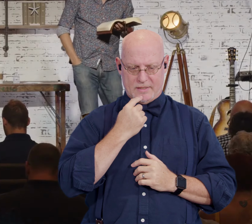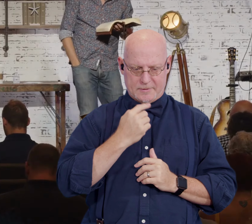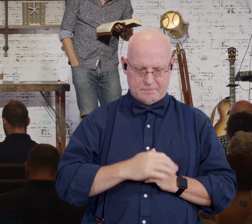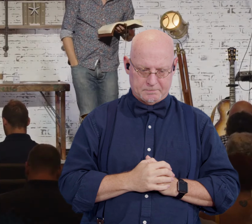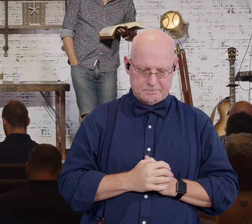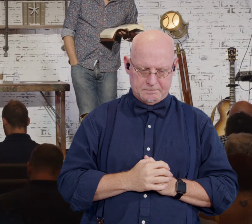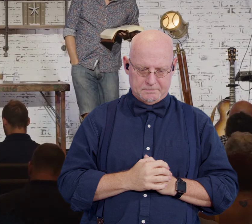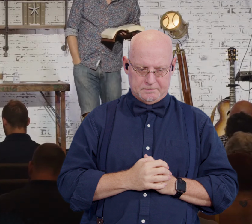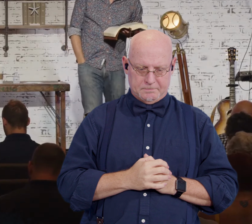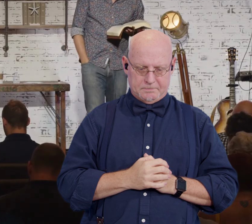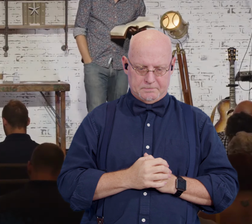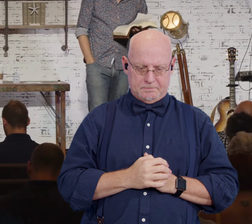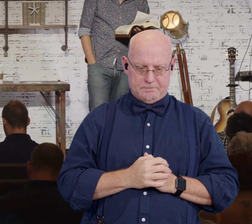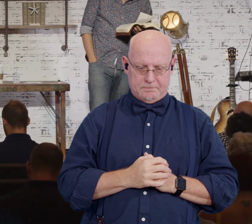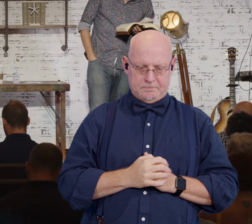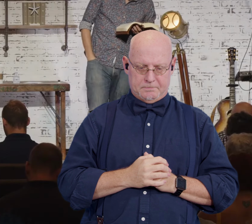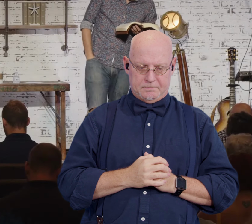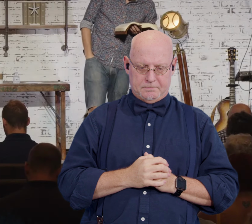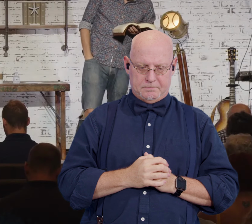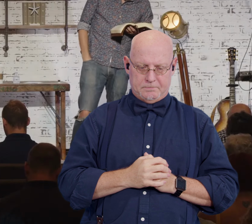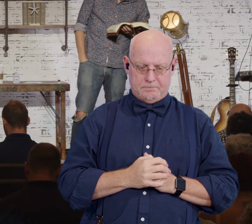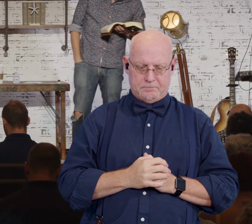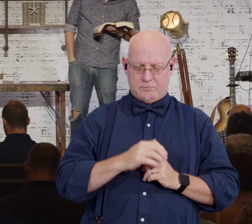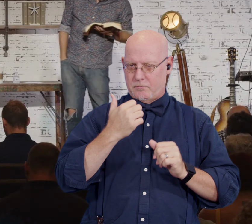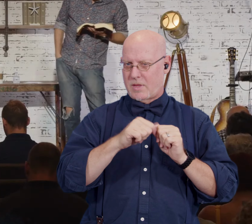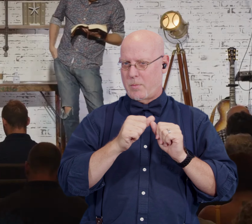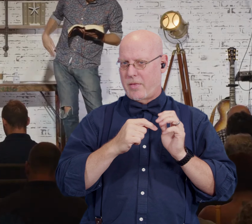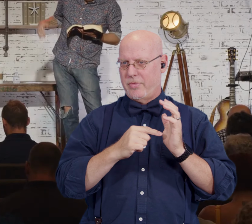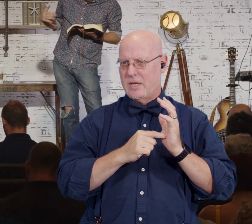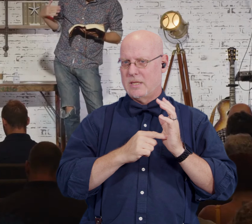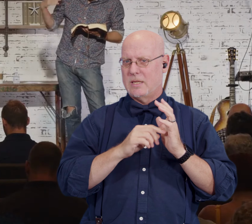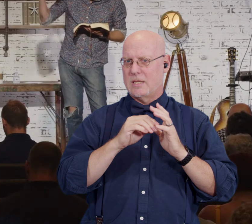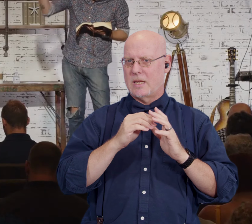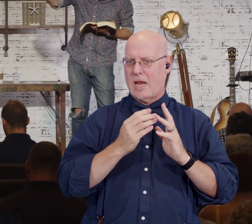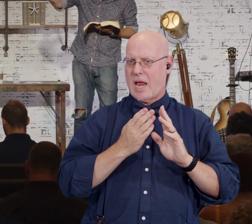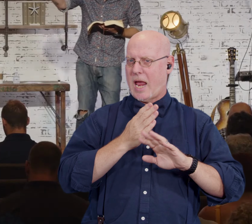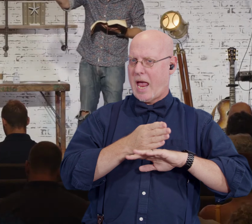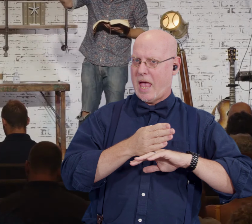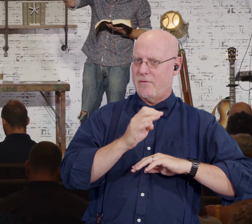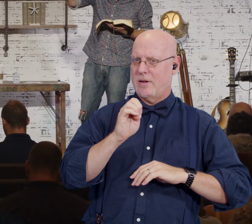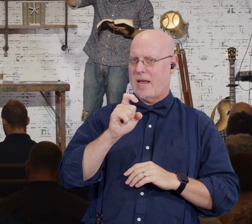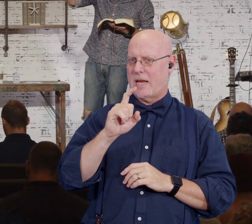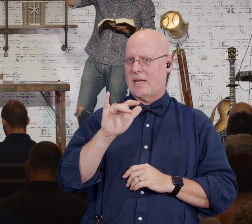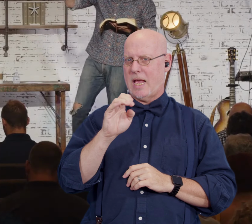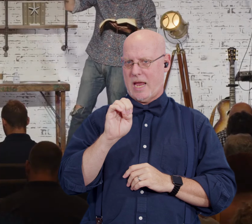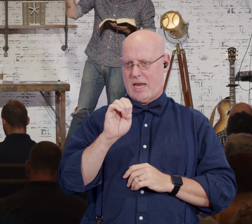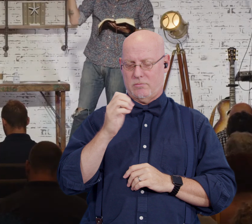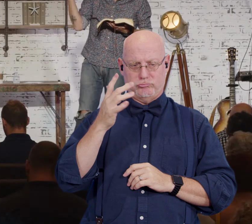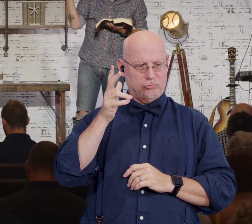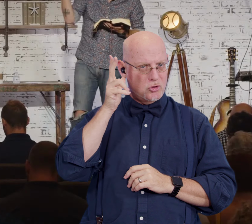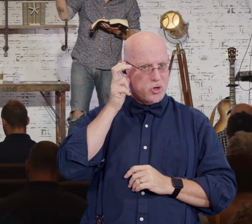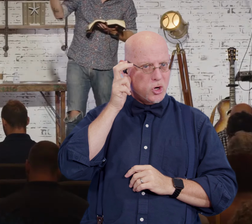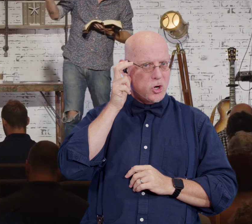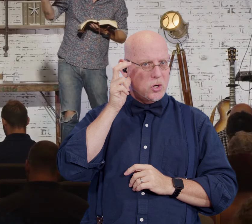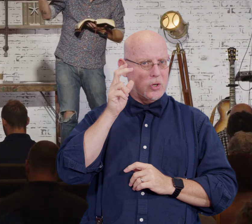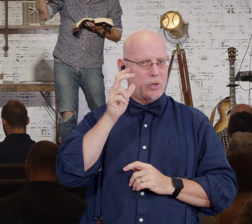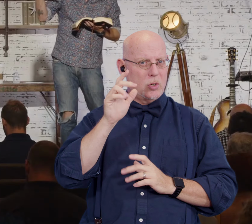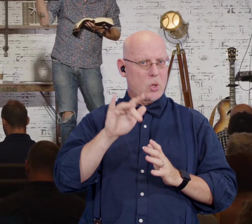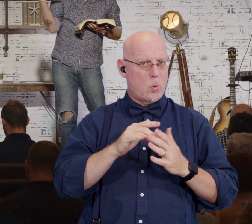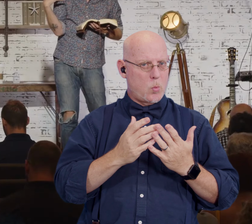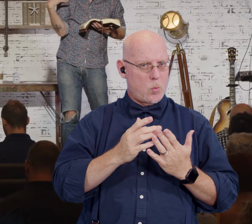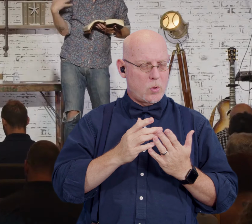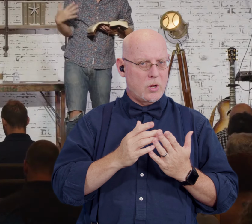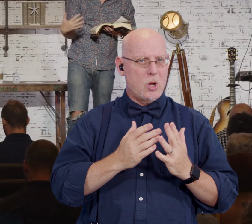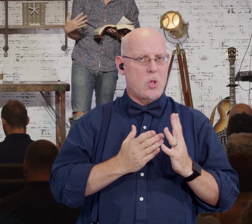12 says this. Remember, this is coming out of exile They've heard the word from the